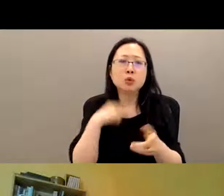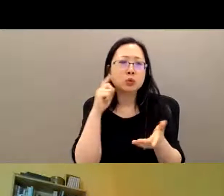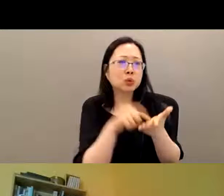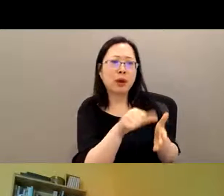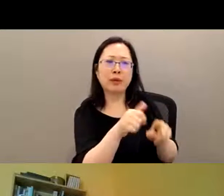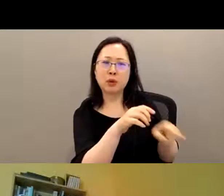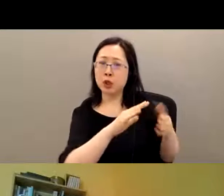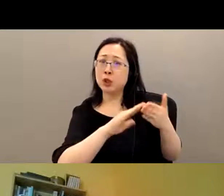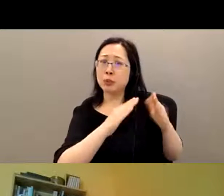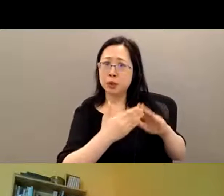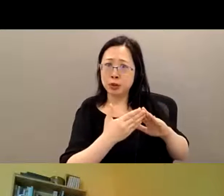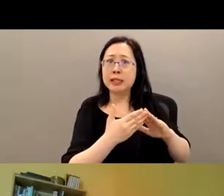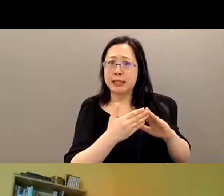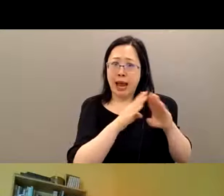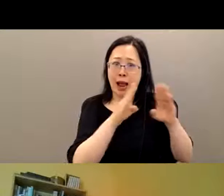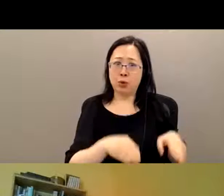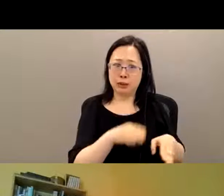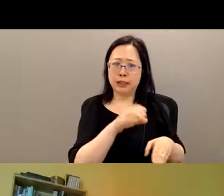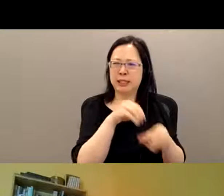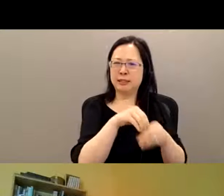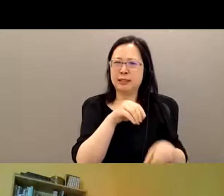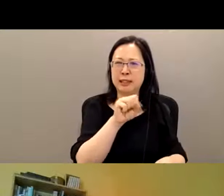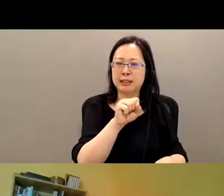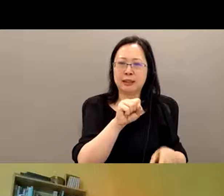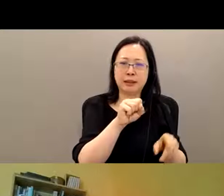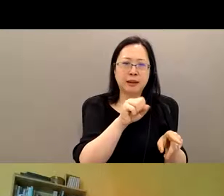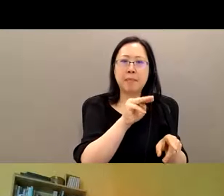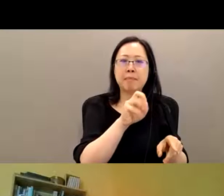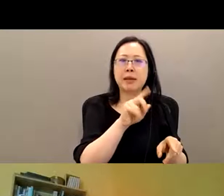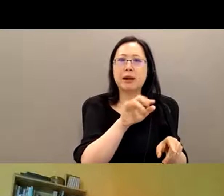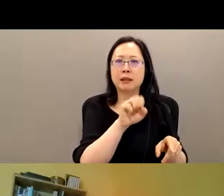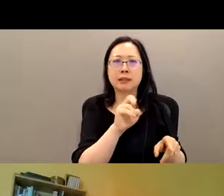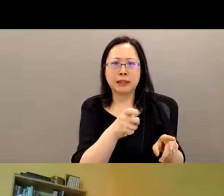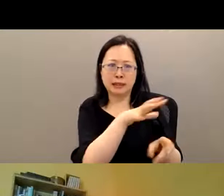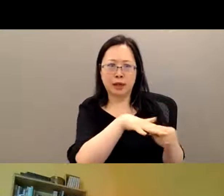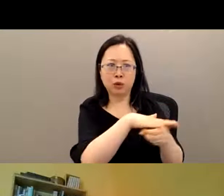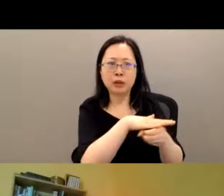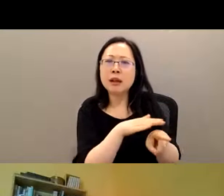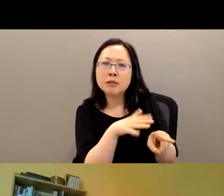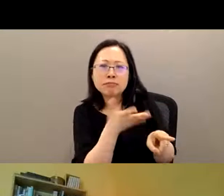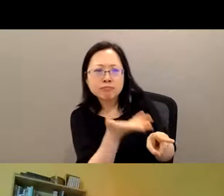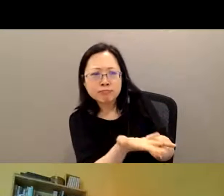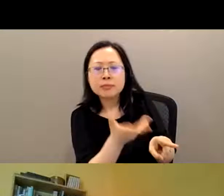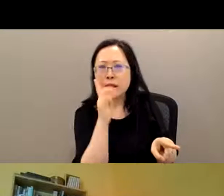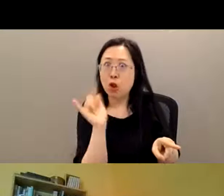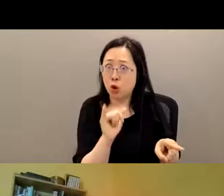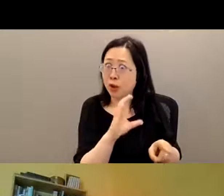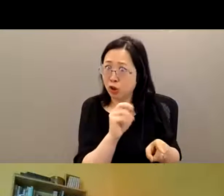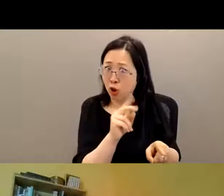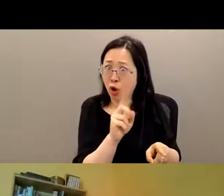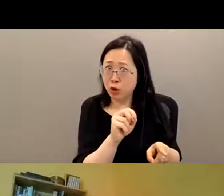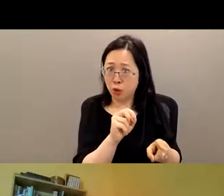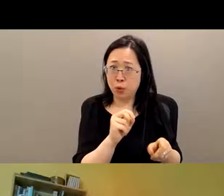Middlesex Housing Corporation as well. That reflects more of a condo type seniors